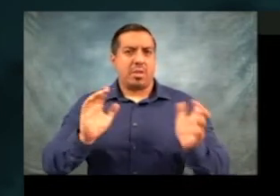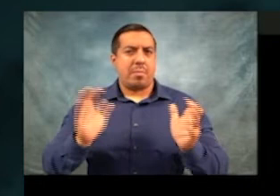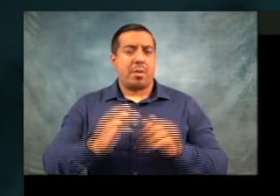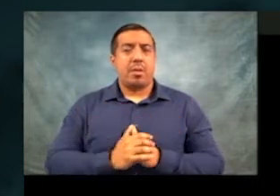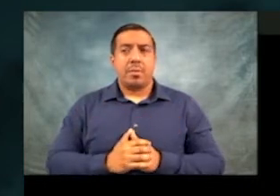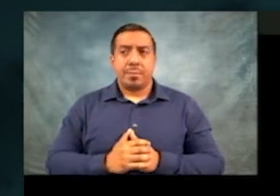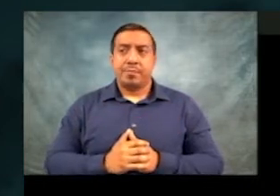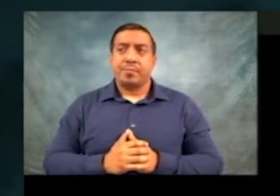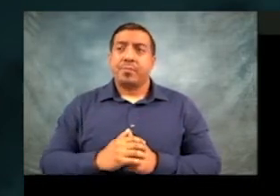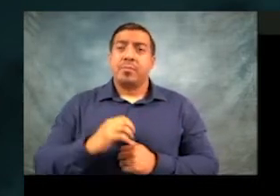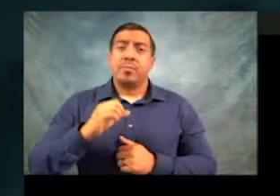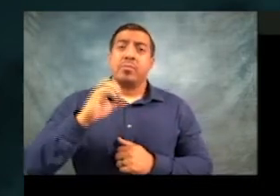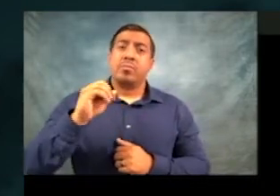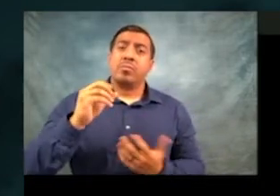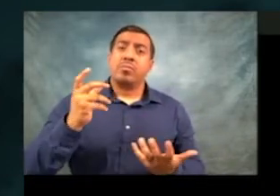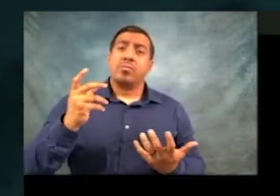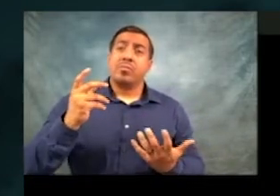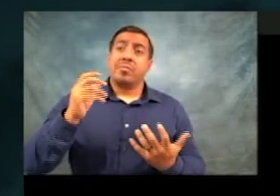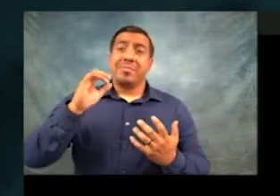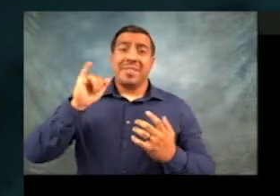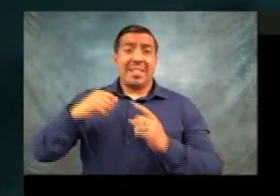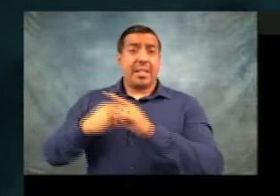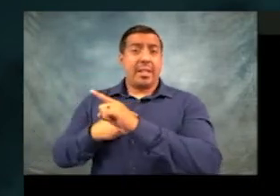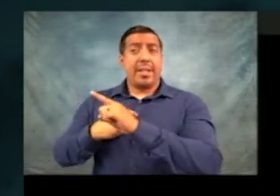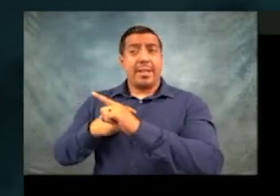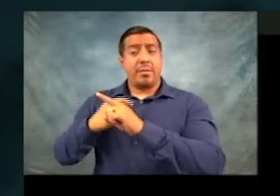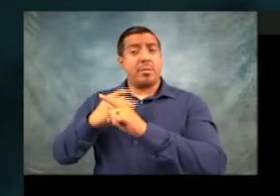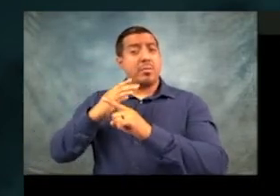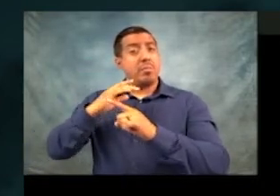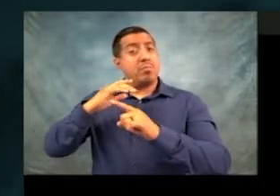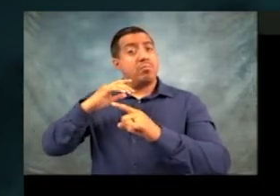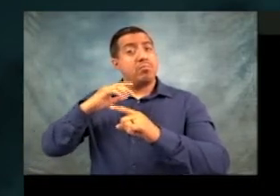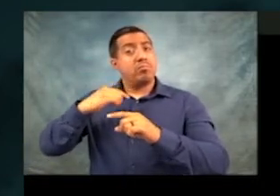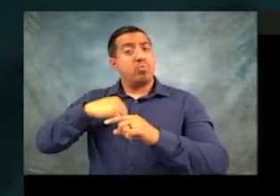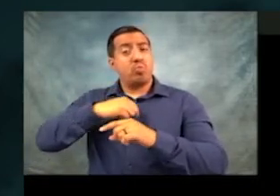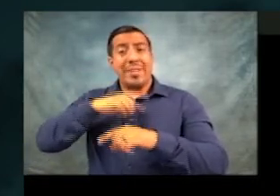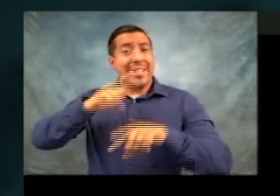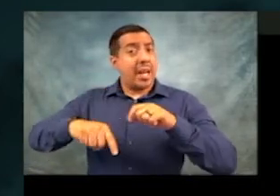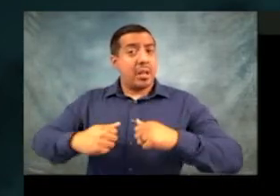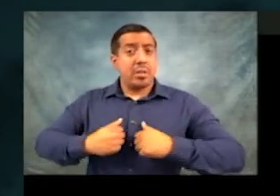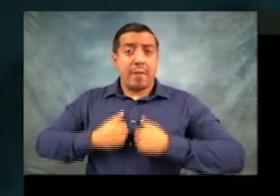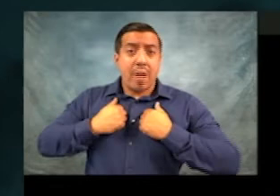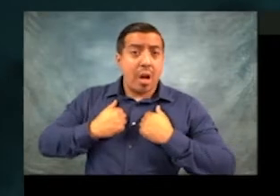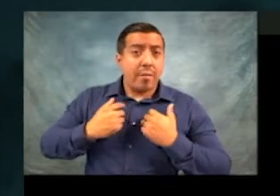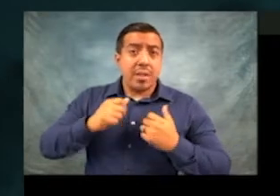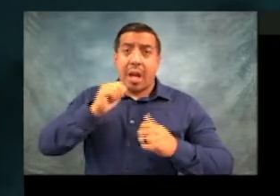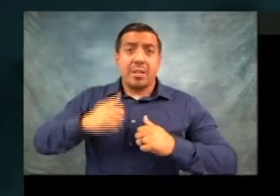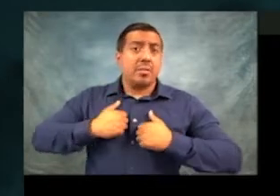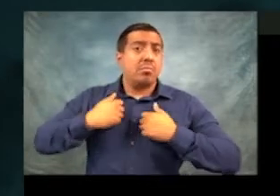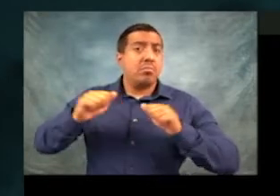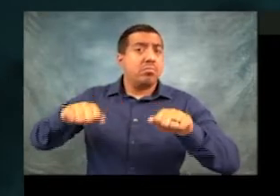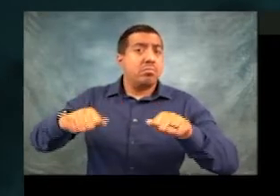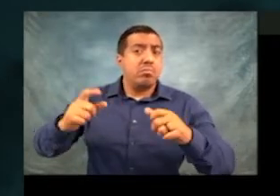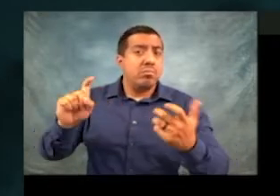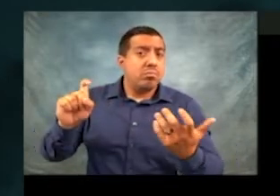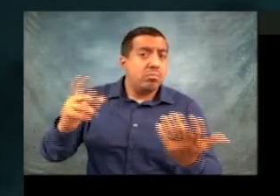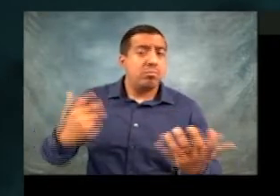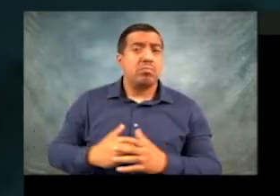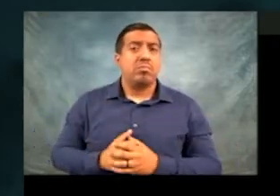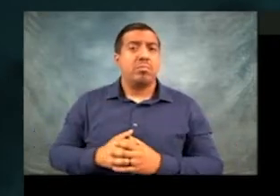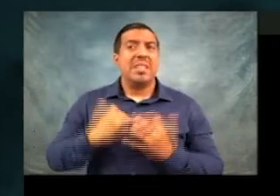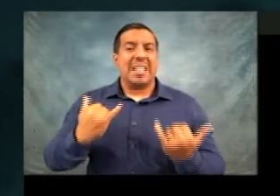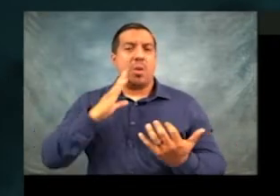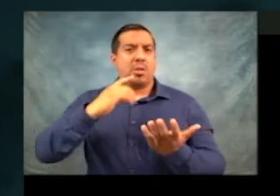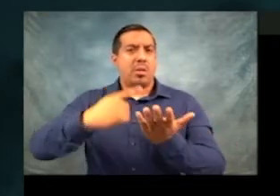was it really unsurvivable? So we've talked about how much water they got. Now I want to talk to you about how